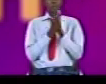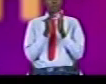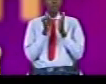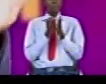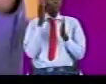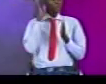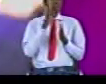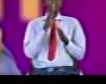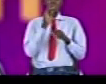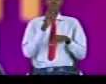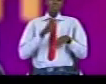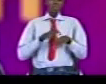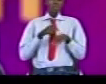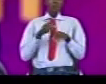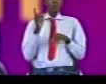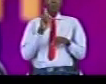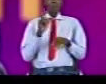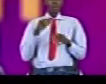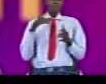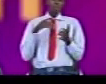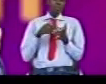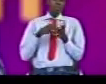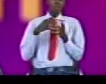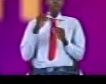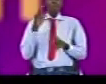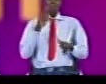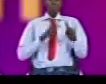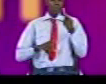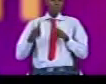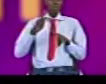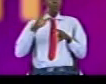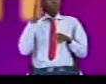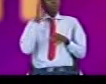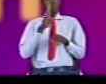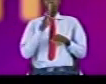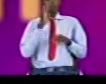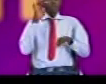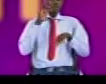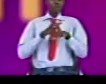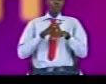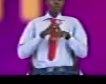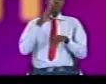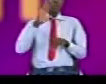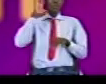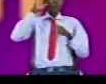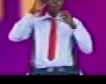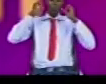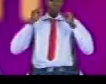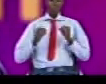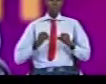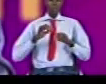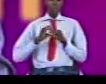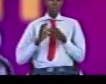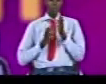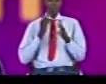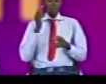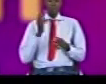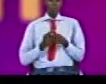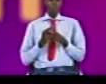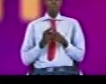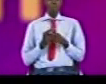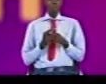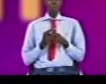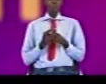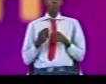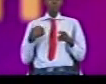Lord, millions of people all over the world will be touched by your power in Jesus' name. Oh, Lord, we